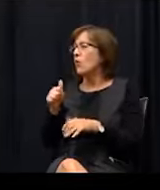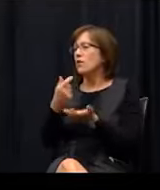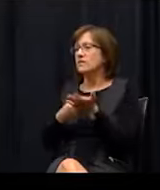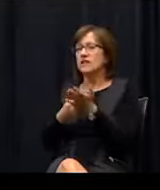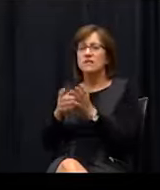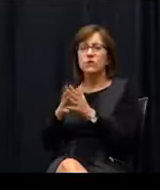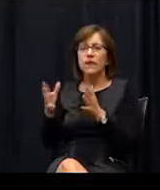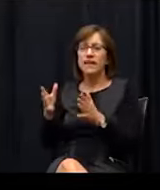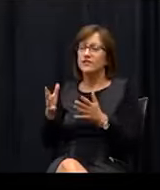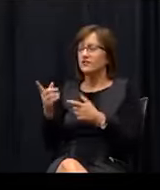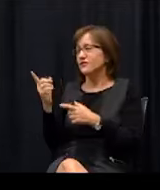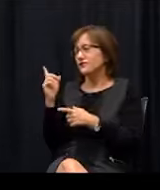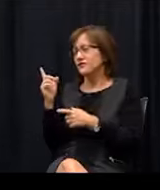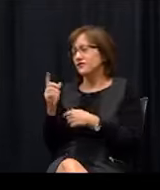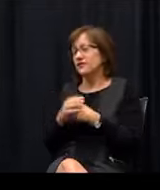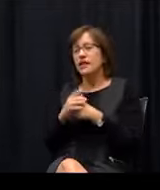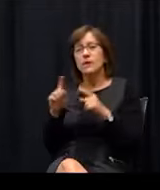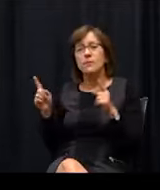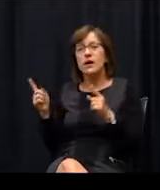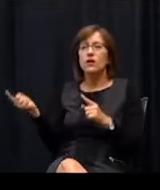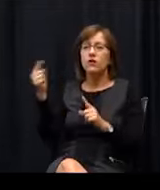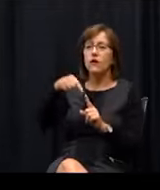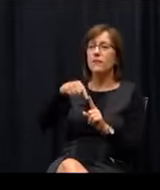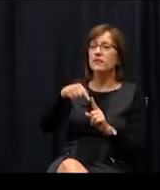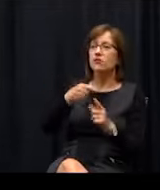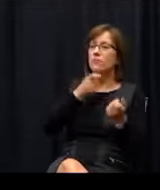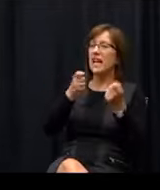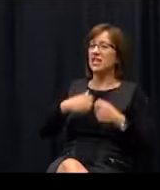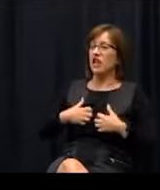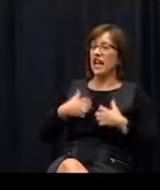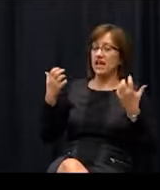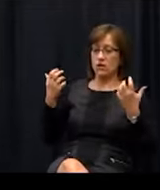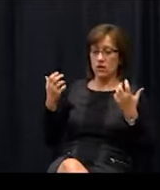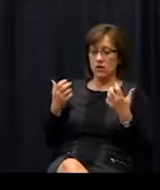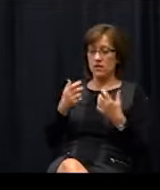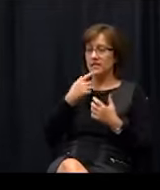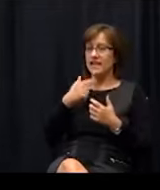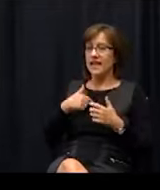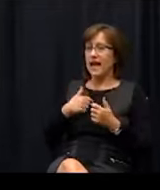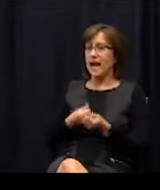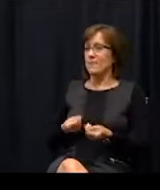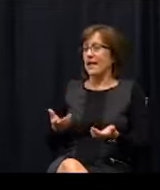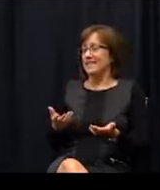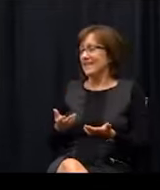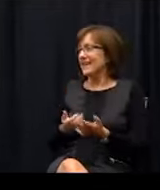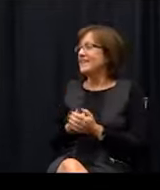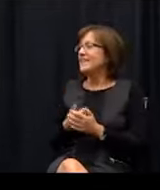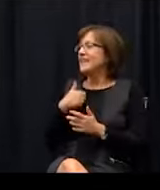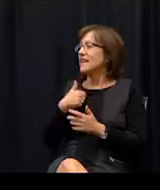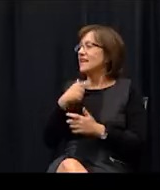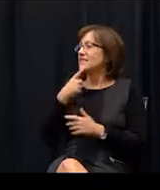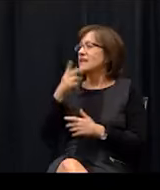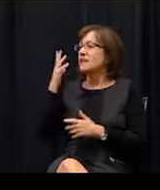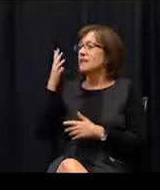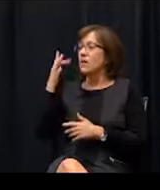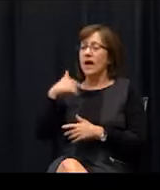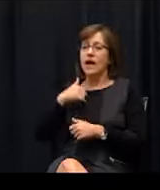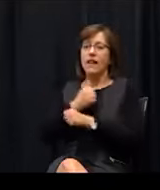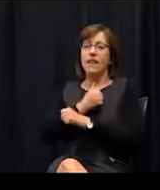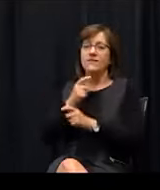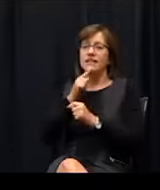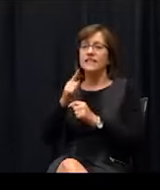stuff we're going to do. But still going back to that anger management one, that sheet that I had passed out, why I love it is to